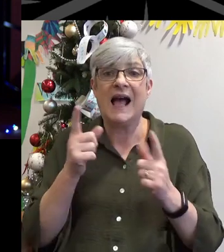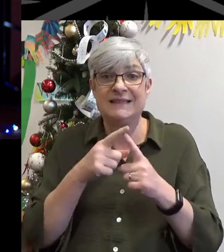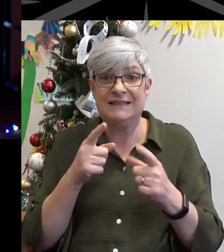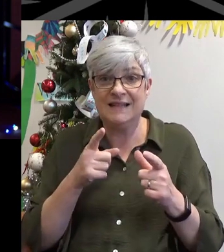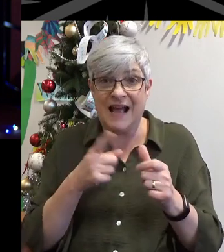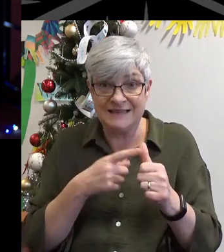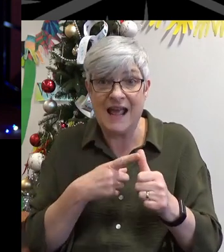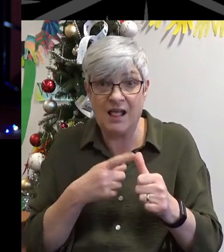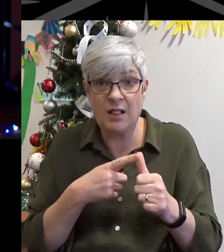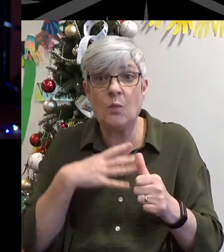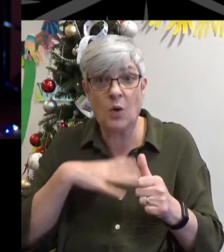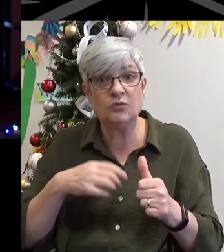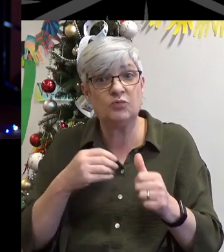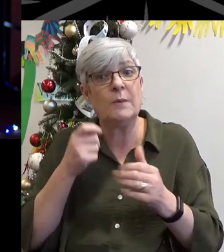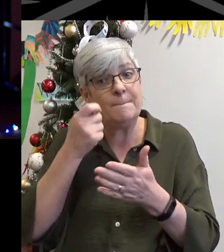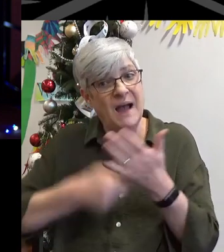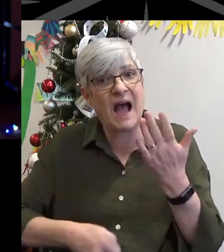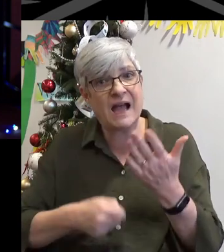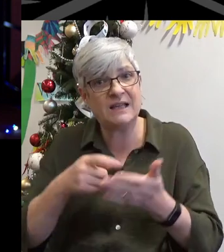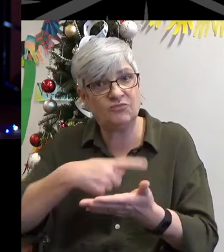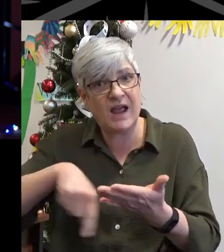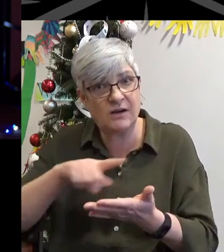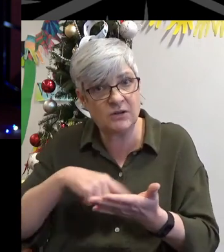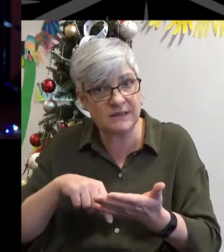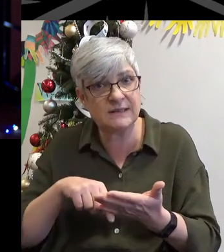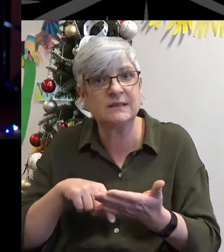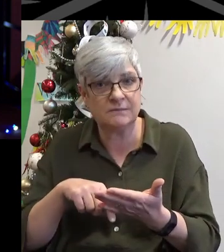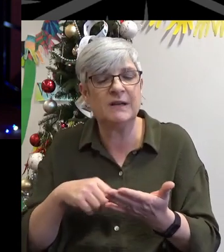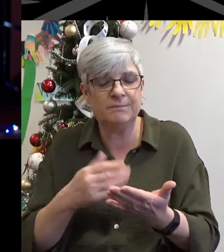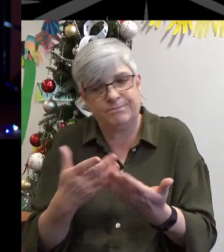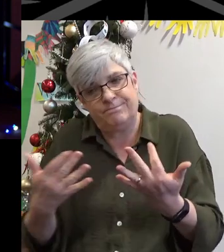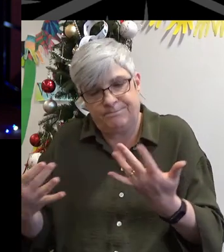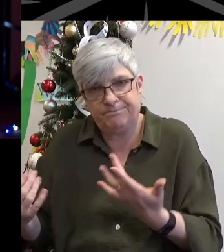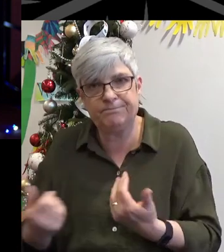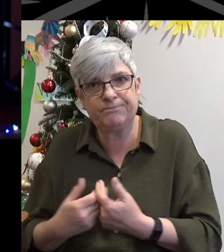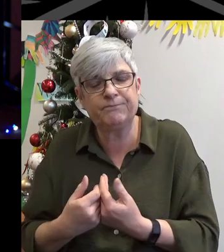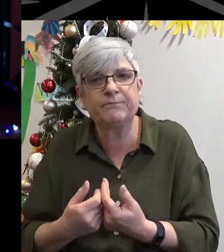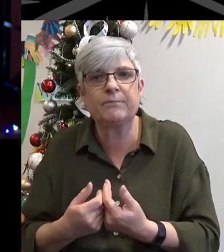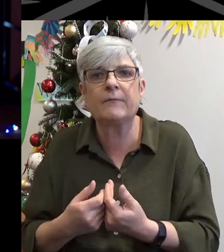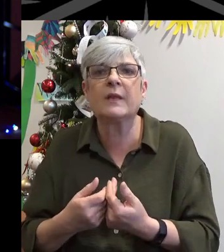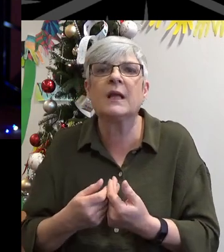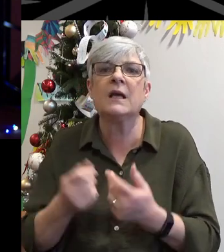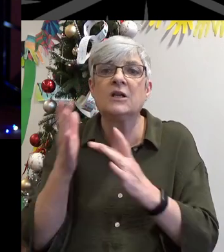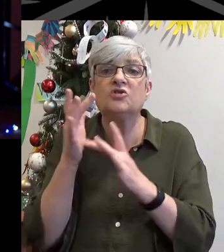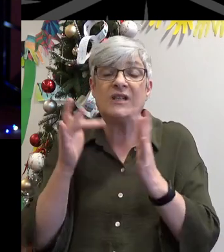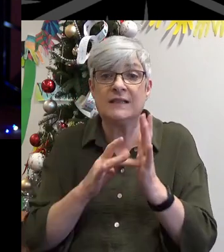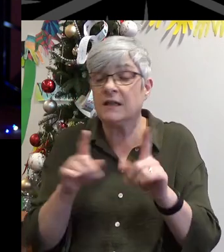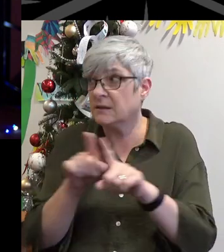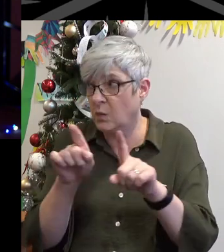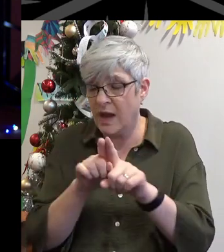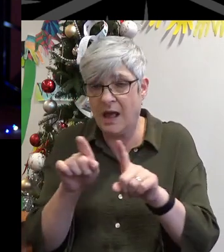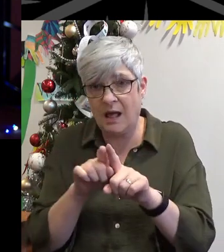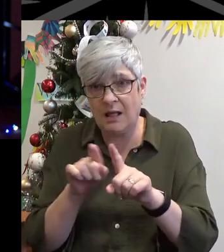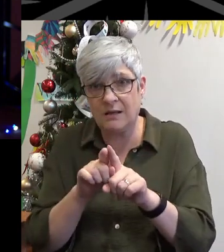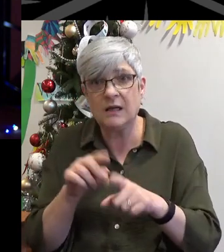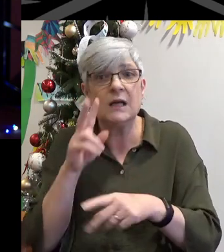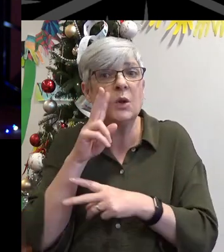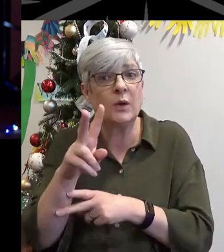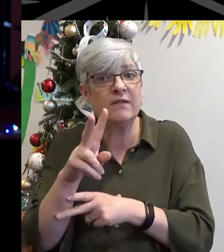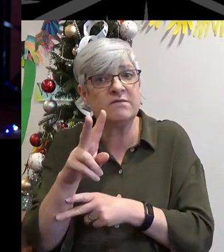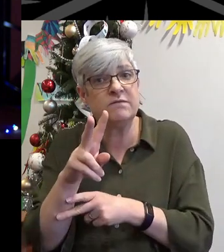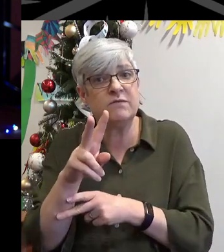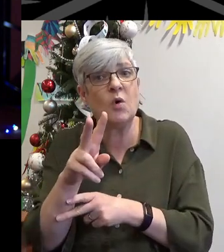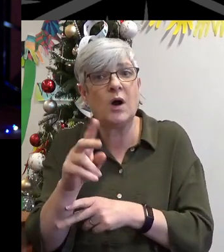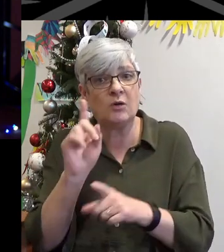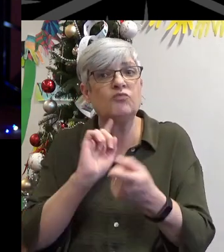you to buy her records, and so on. And Jesus, too, is looking for